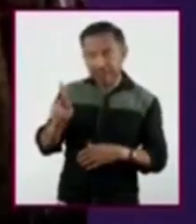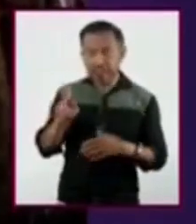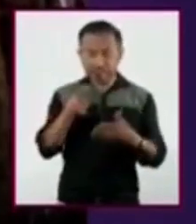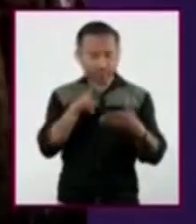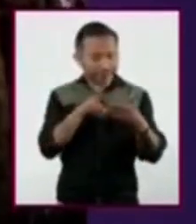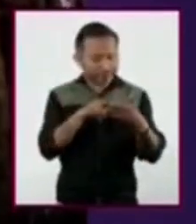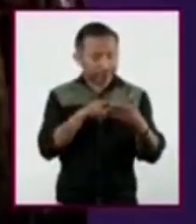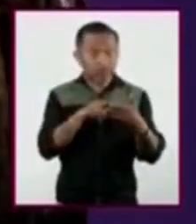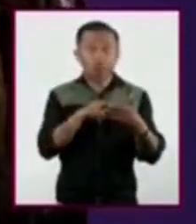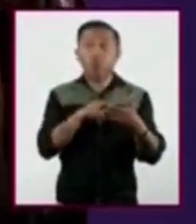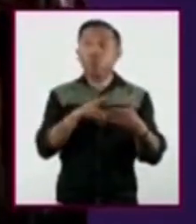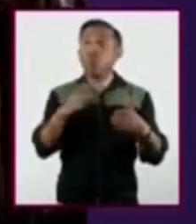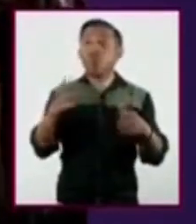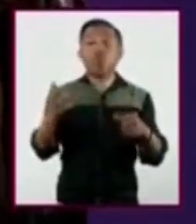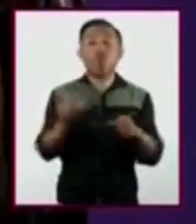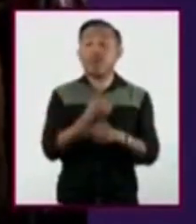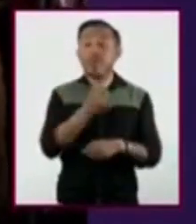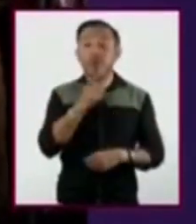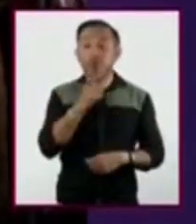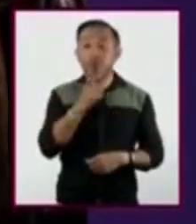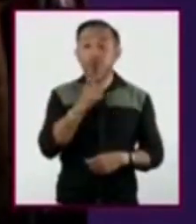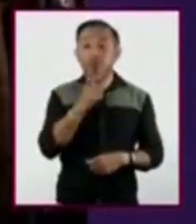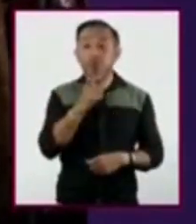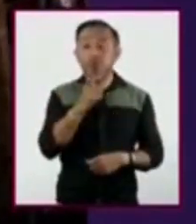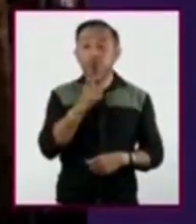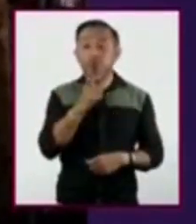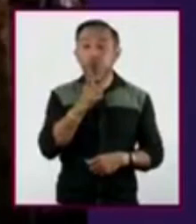The winner is...